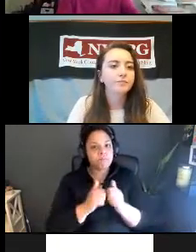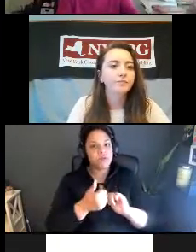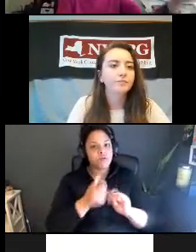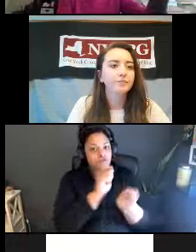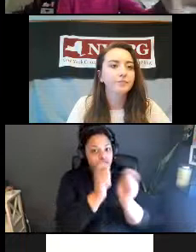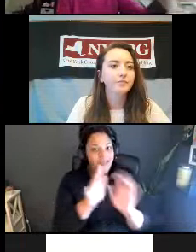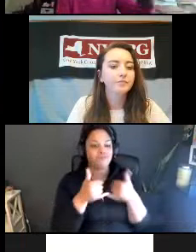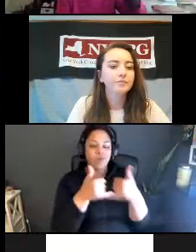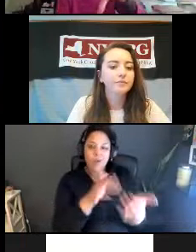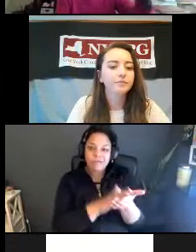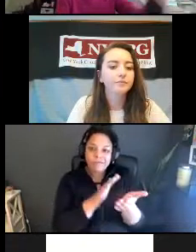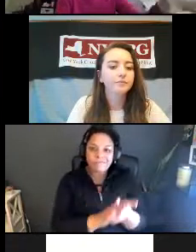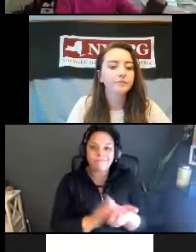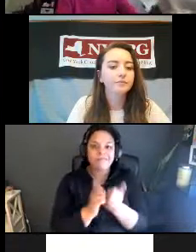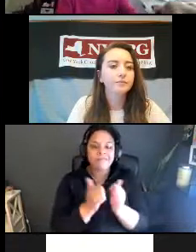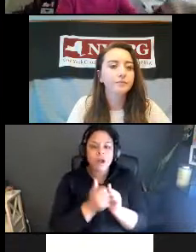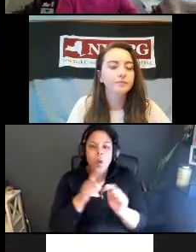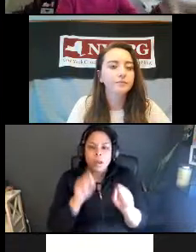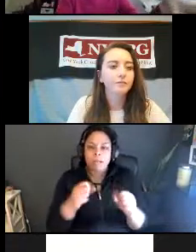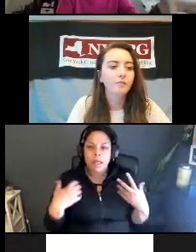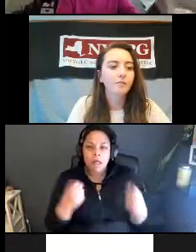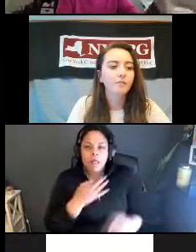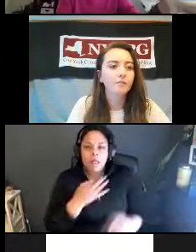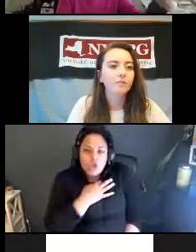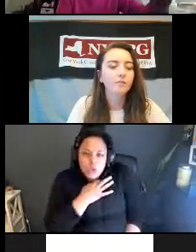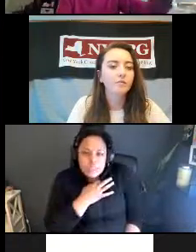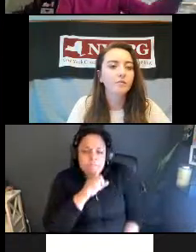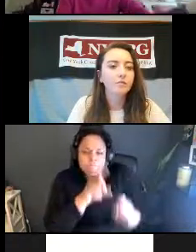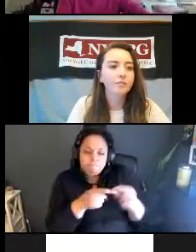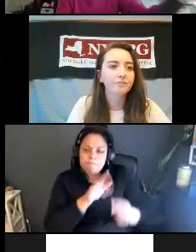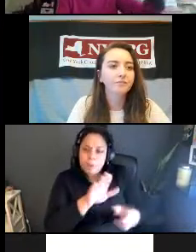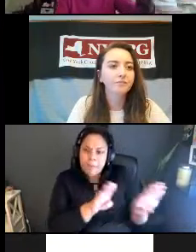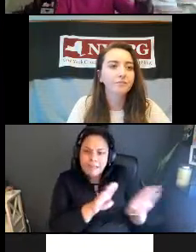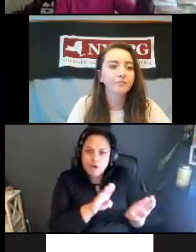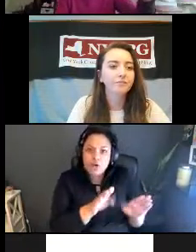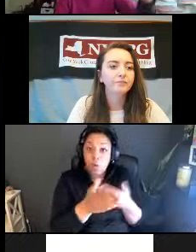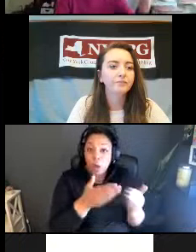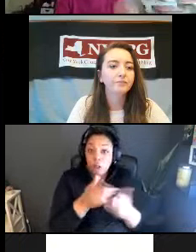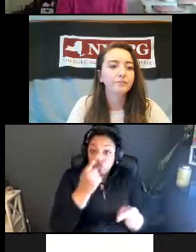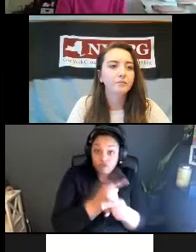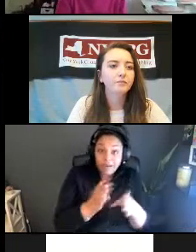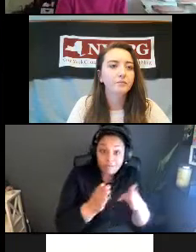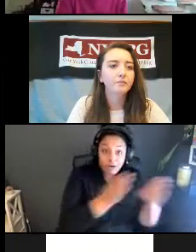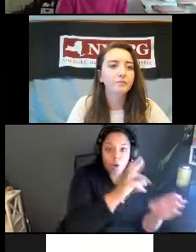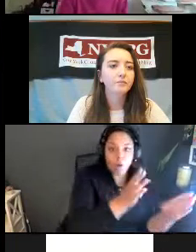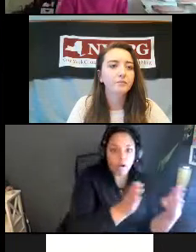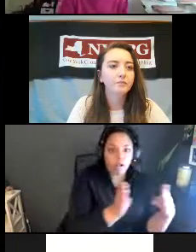curious about any behavior, whether in the desired direction or not,